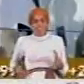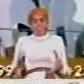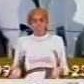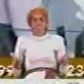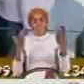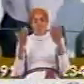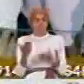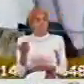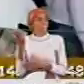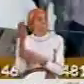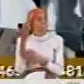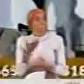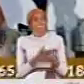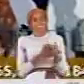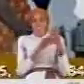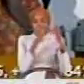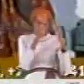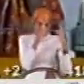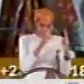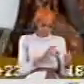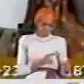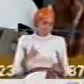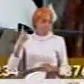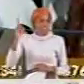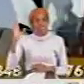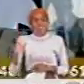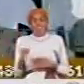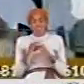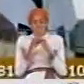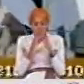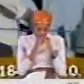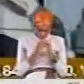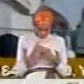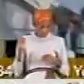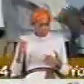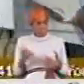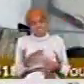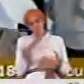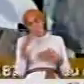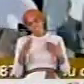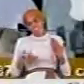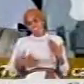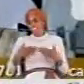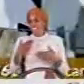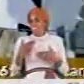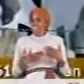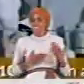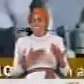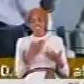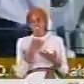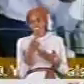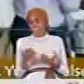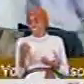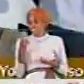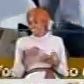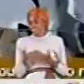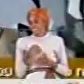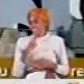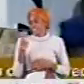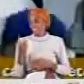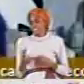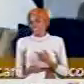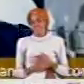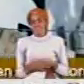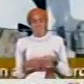hands and honor his name. Lift up your hands and be glad and rejoice. This is just day two. Tomorrow will be